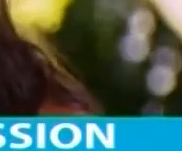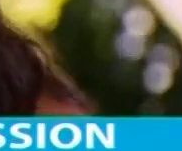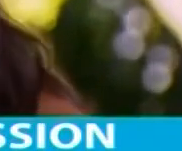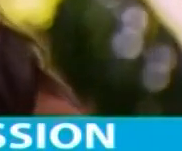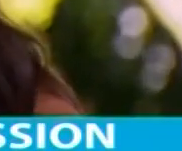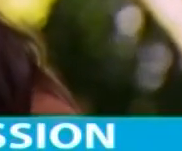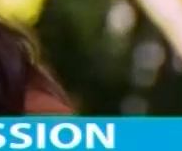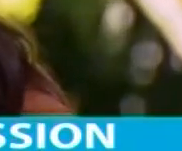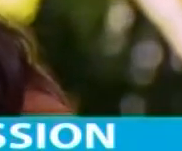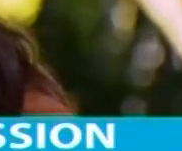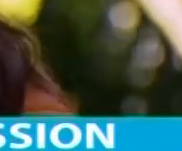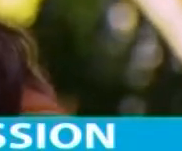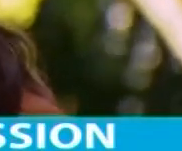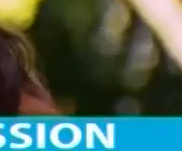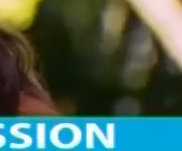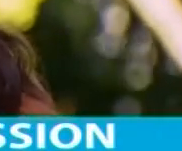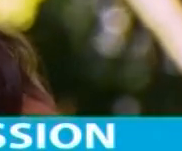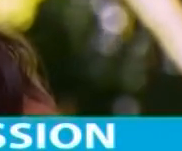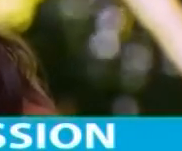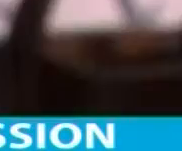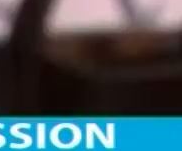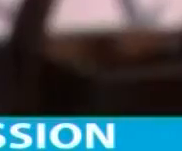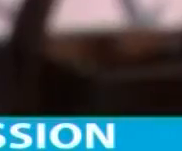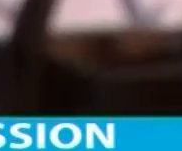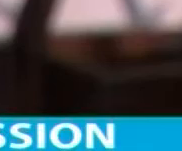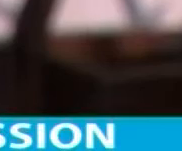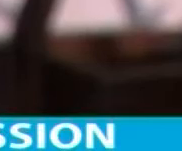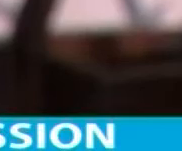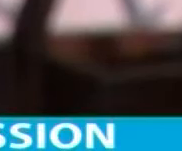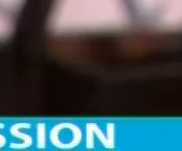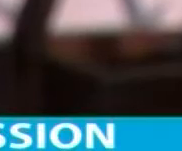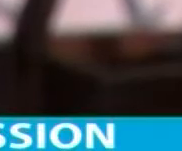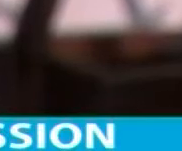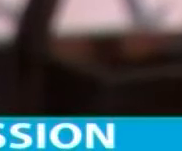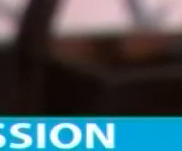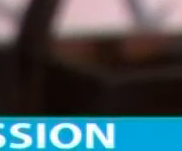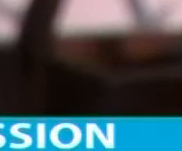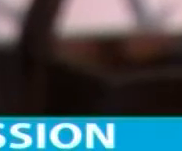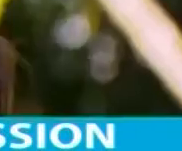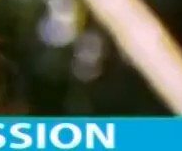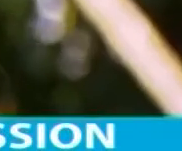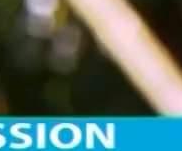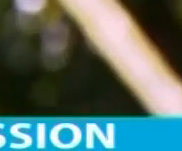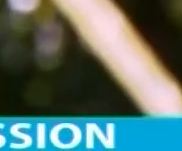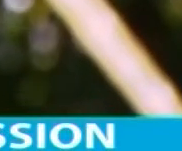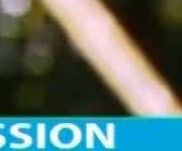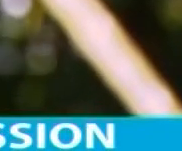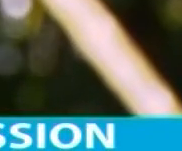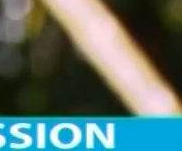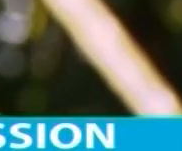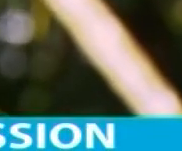that no matter where he is, he